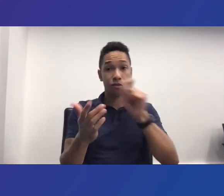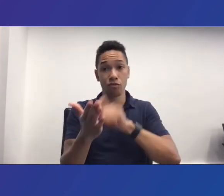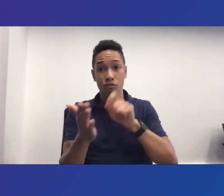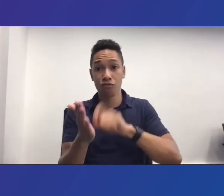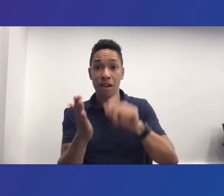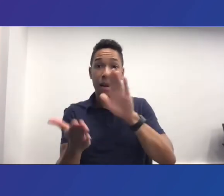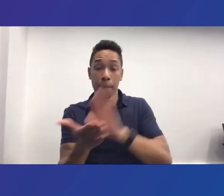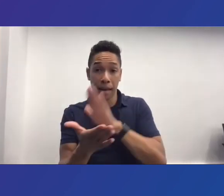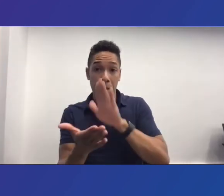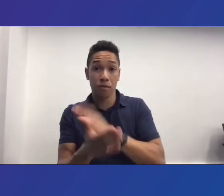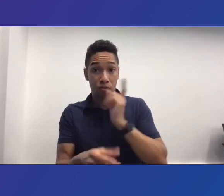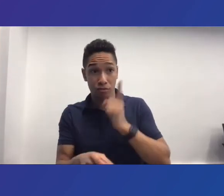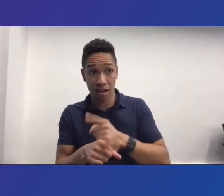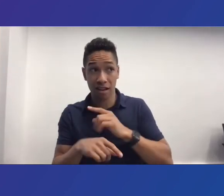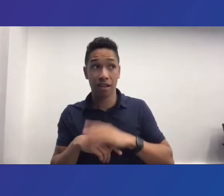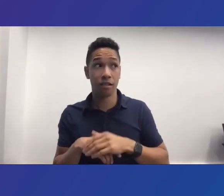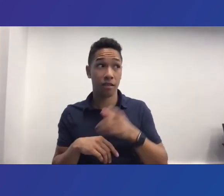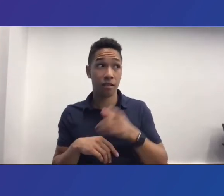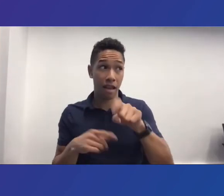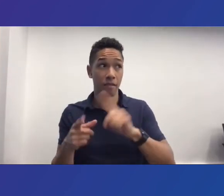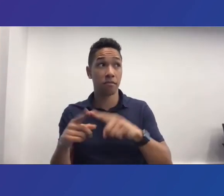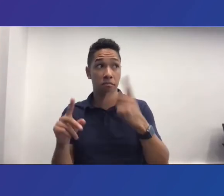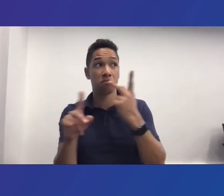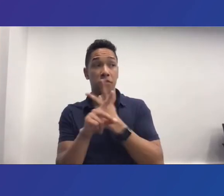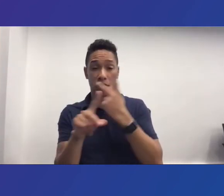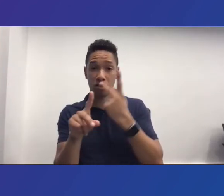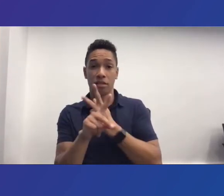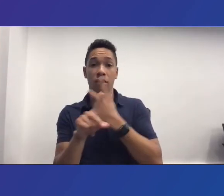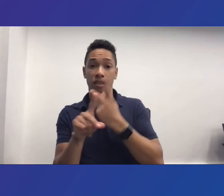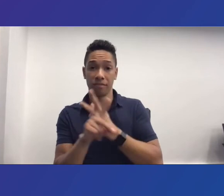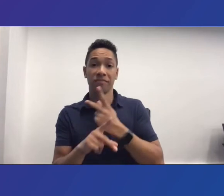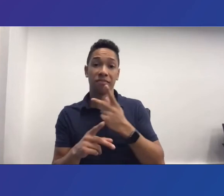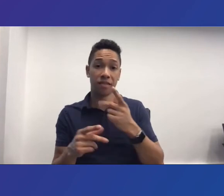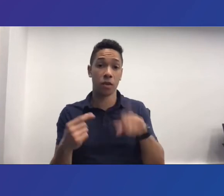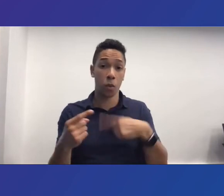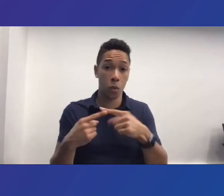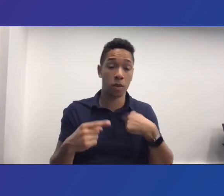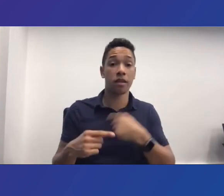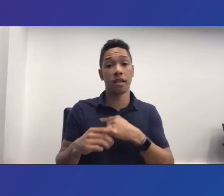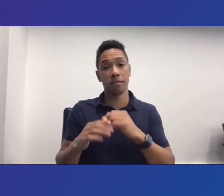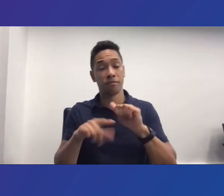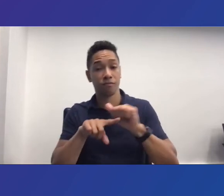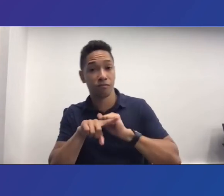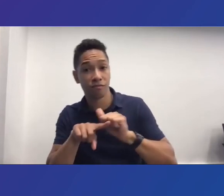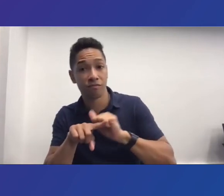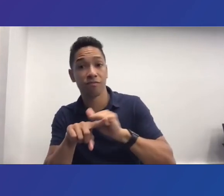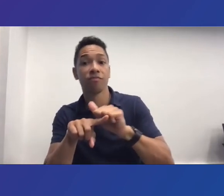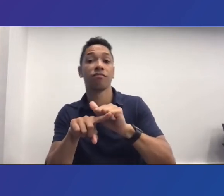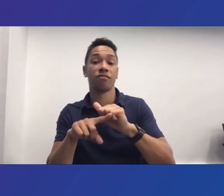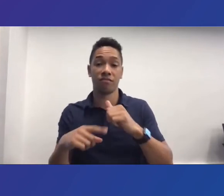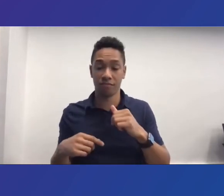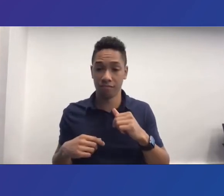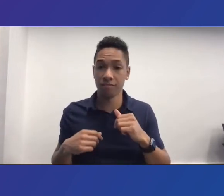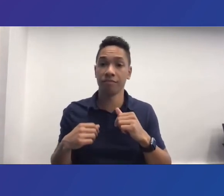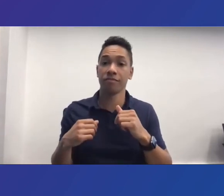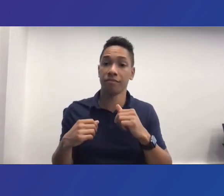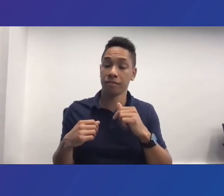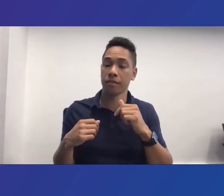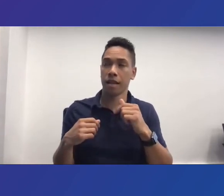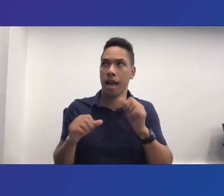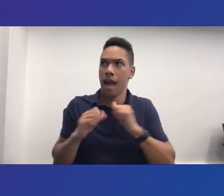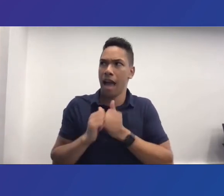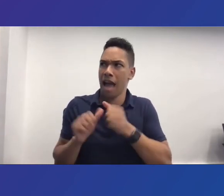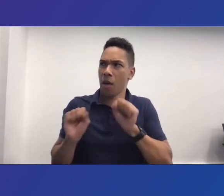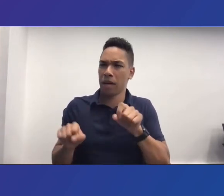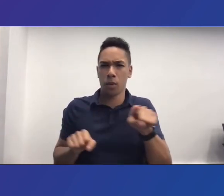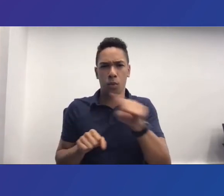We have to figure out this critical thinking, or as we rehearse. how do we then create